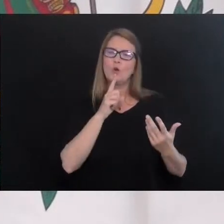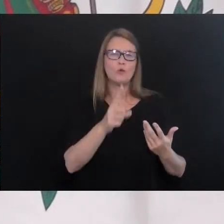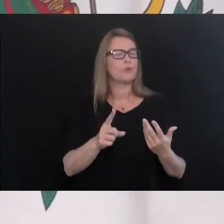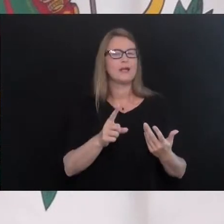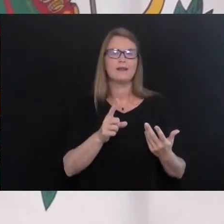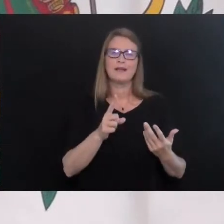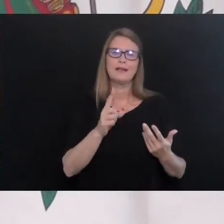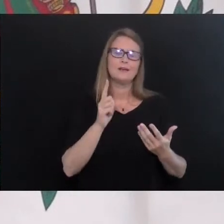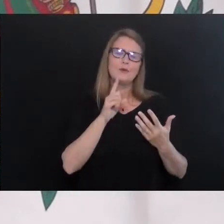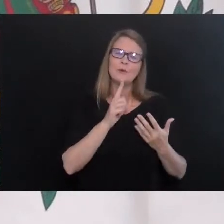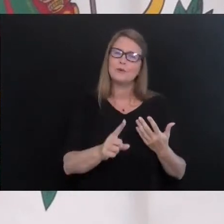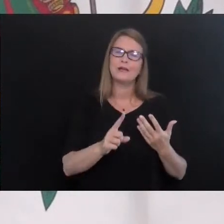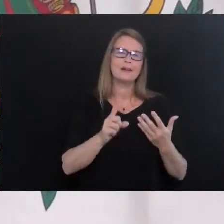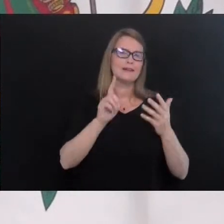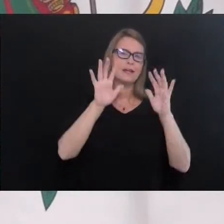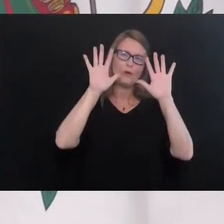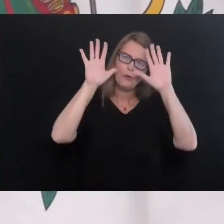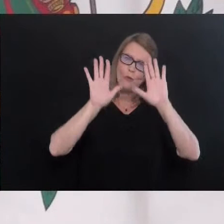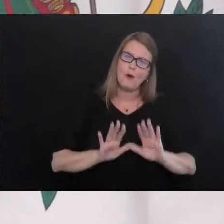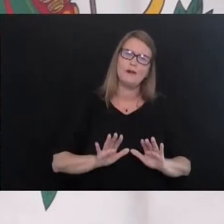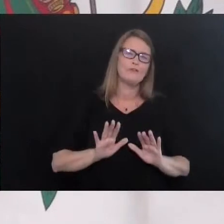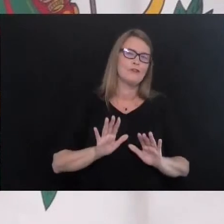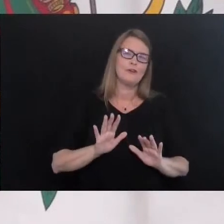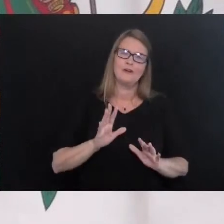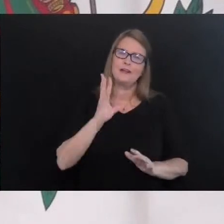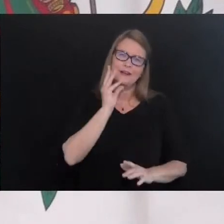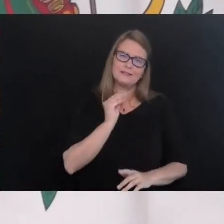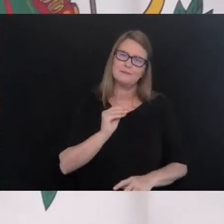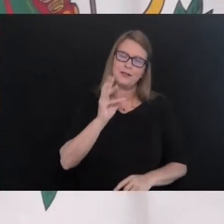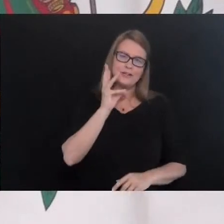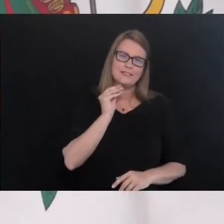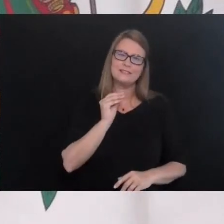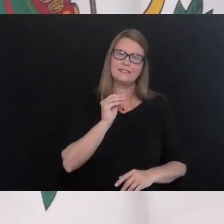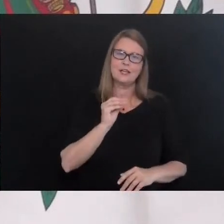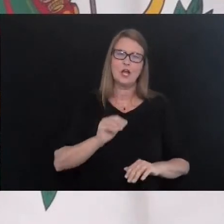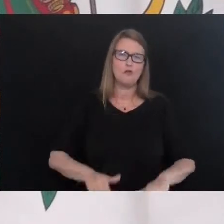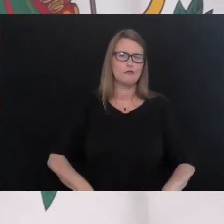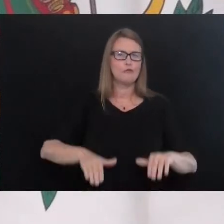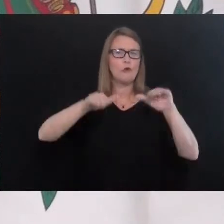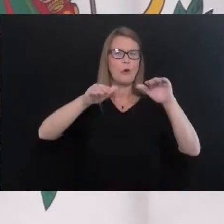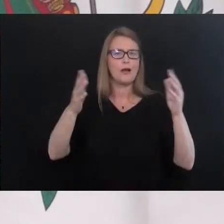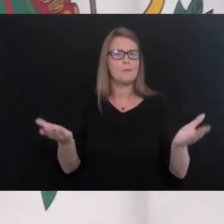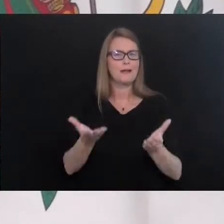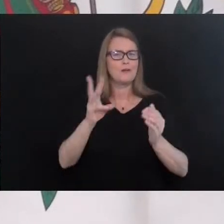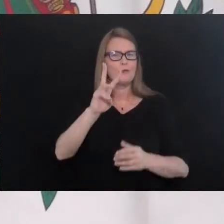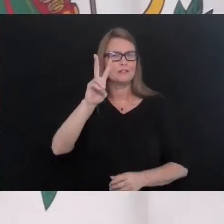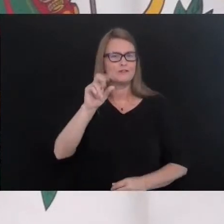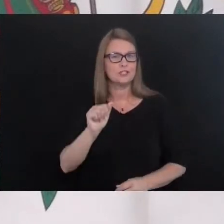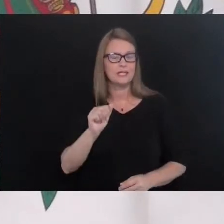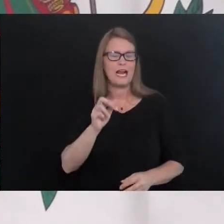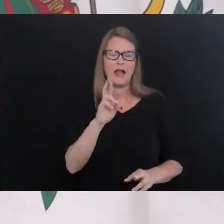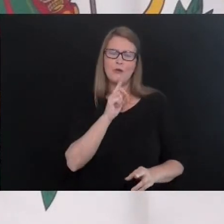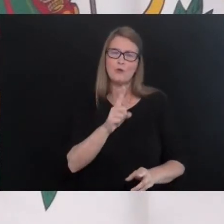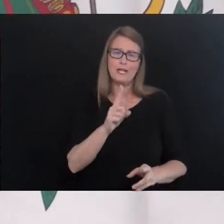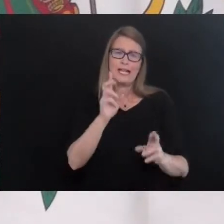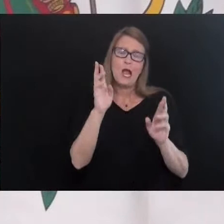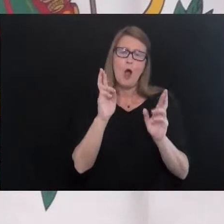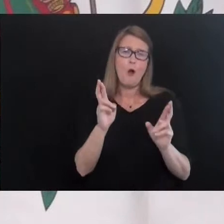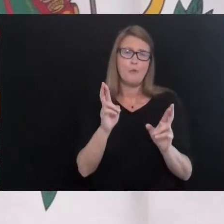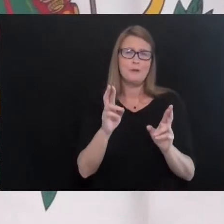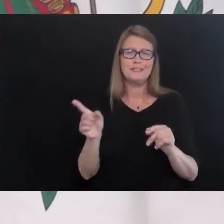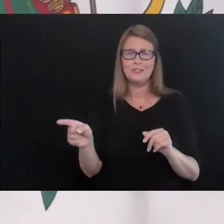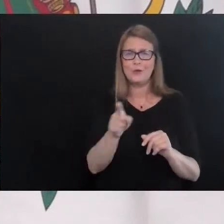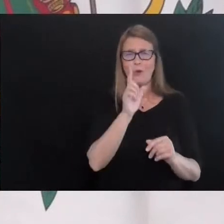spectacular part of growing up in West Virginia, and I hope to goodness that all of you will